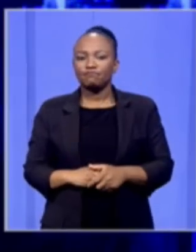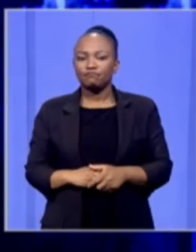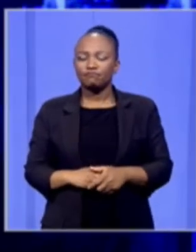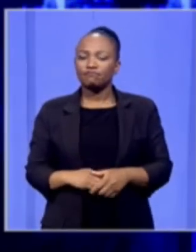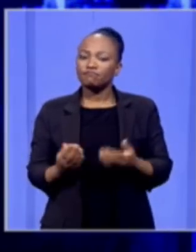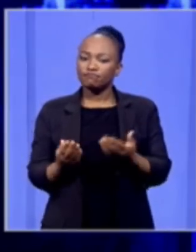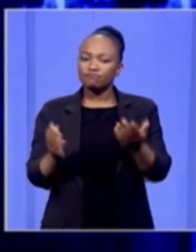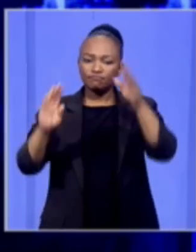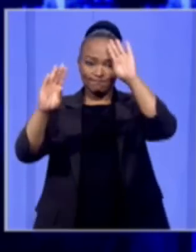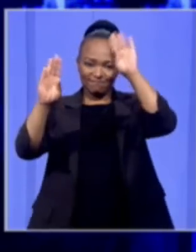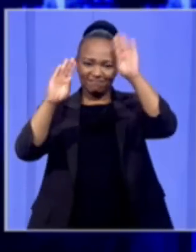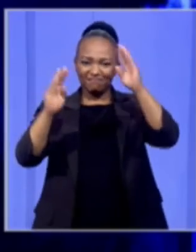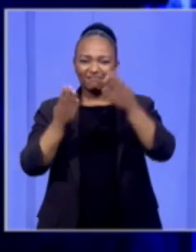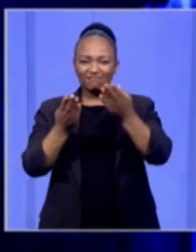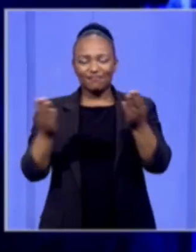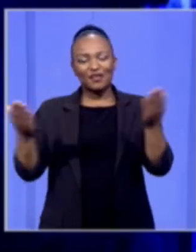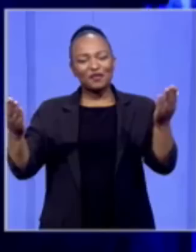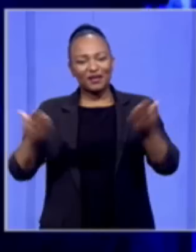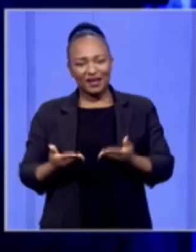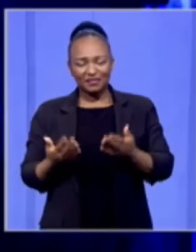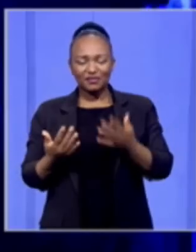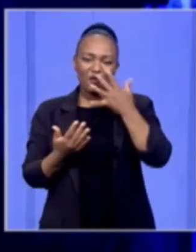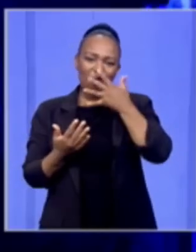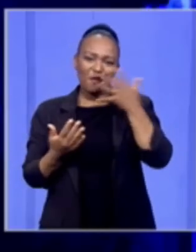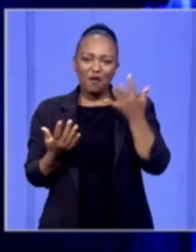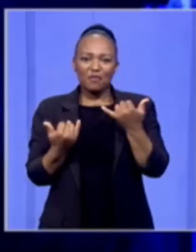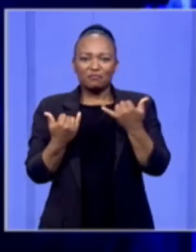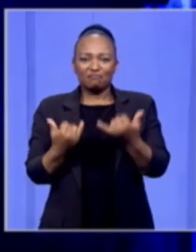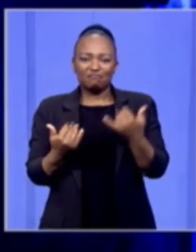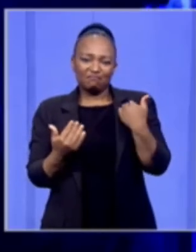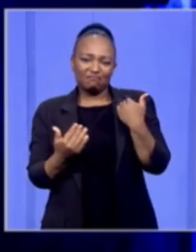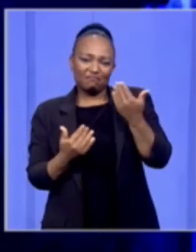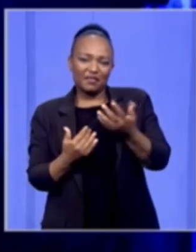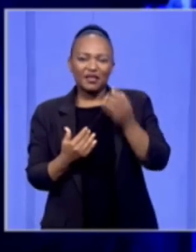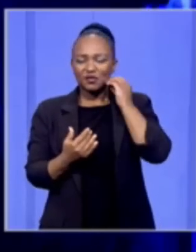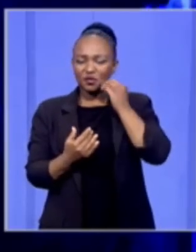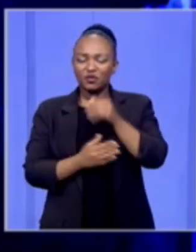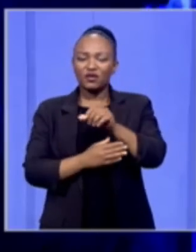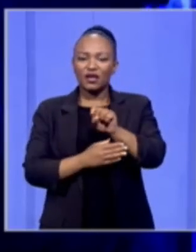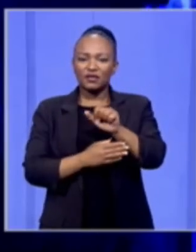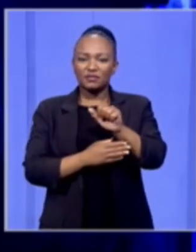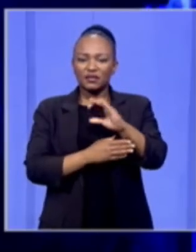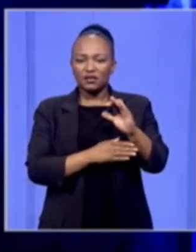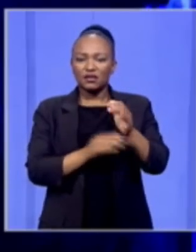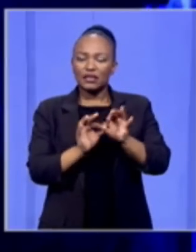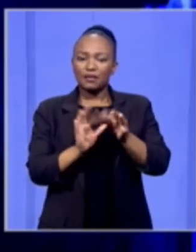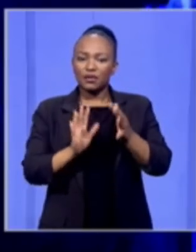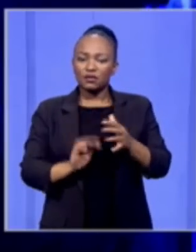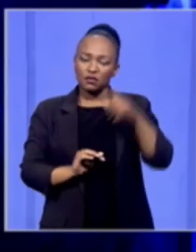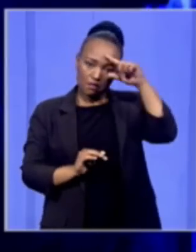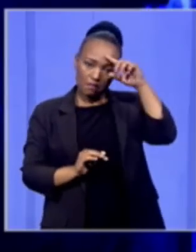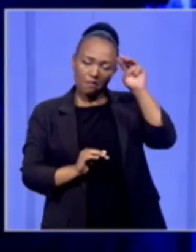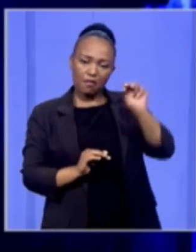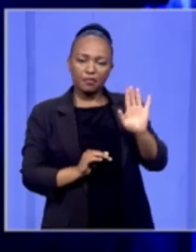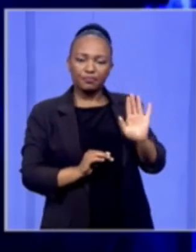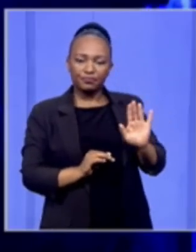Dumelang ba haeso la moetswe ka dietla tse mofuthu kgasong ena ya ditaba tsa Sesotho SABC 2 punya matsoho ke tsamaya le